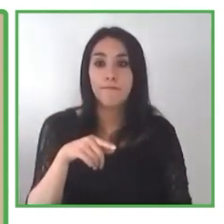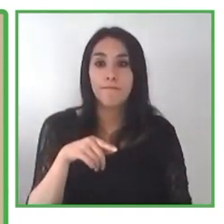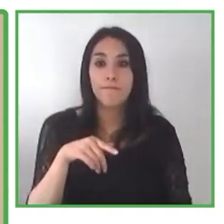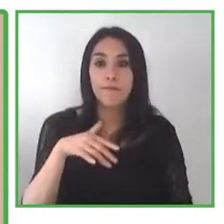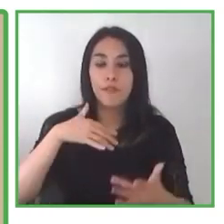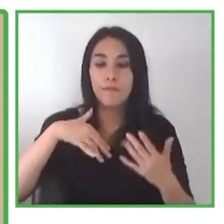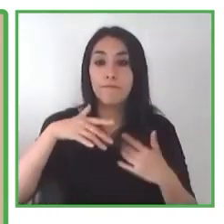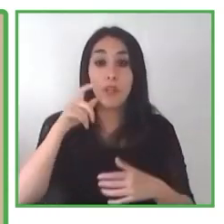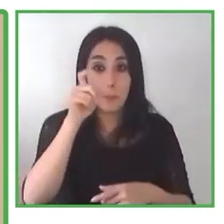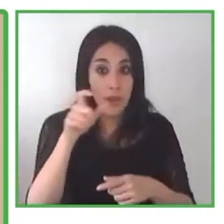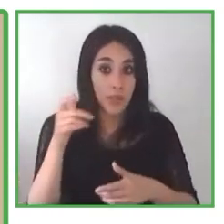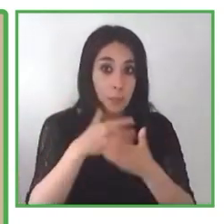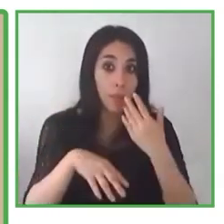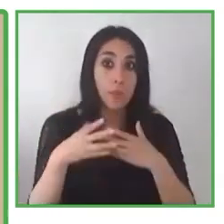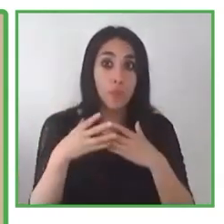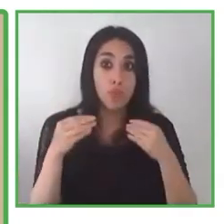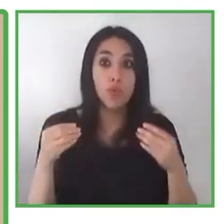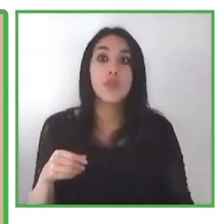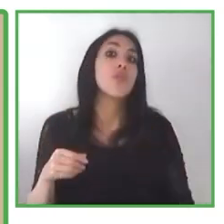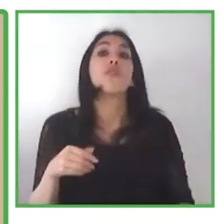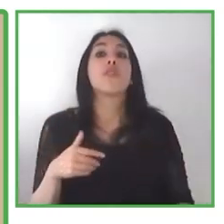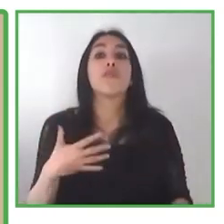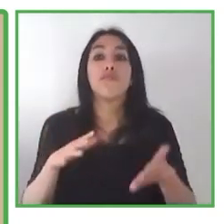situation of the people with disabilities